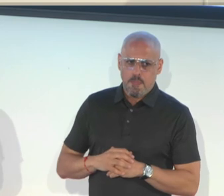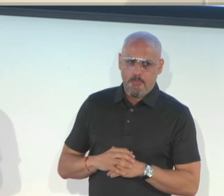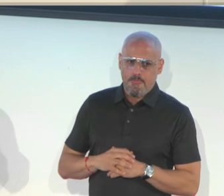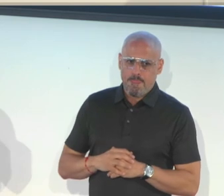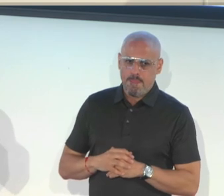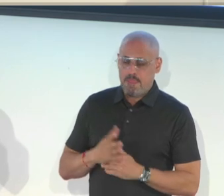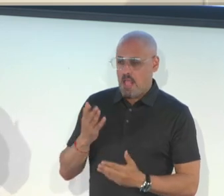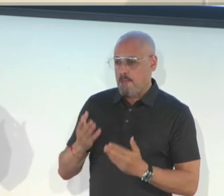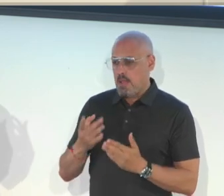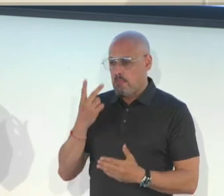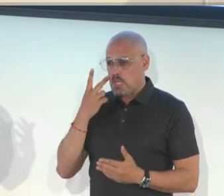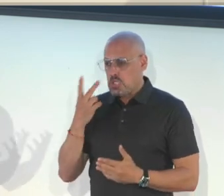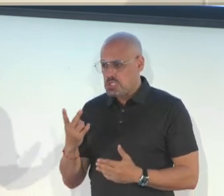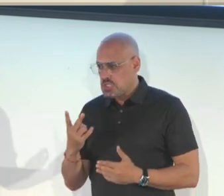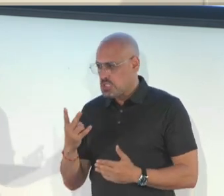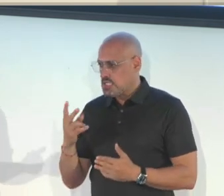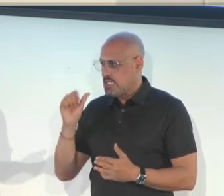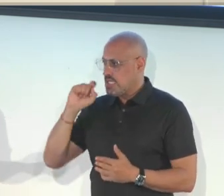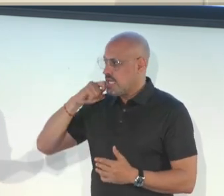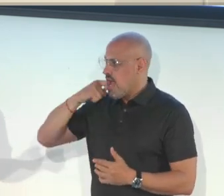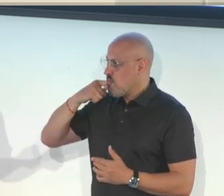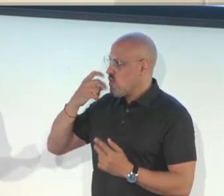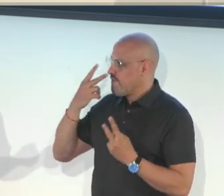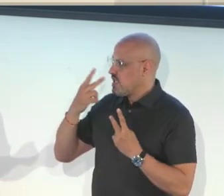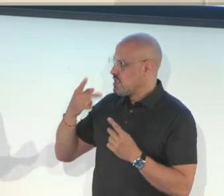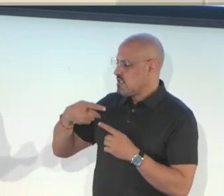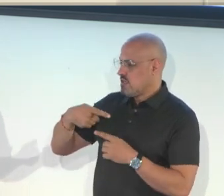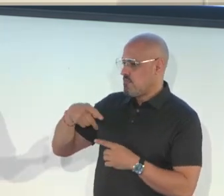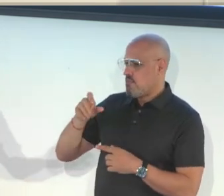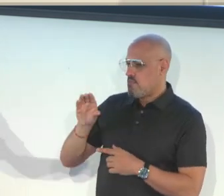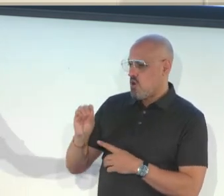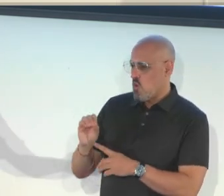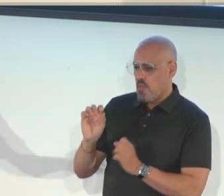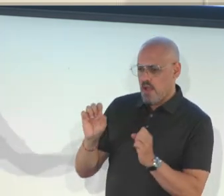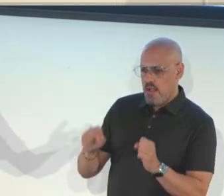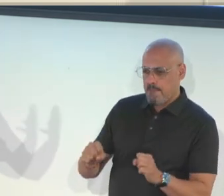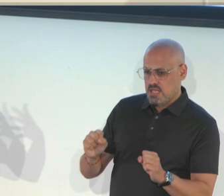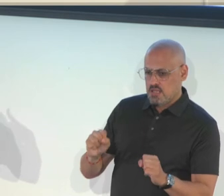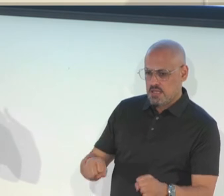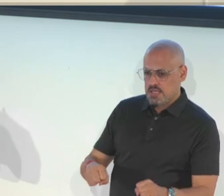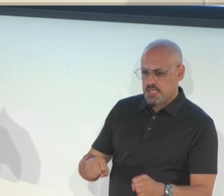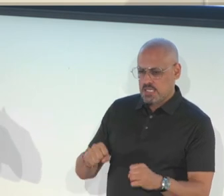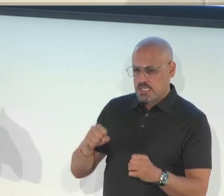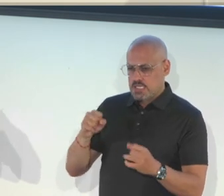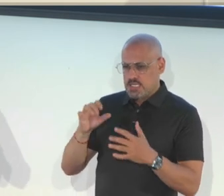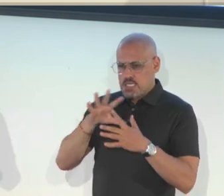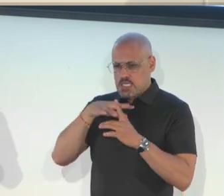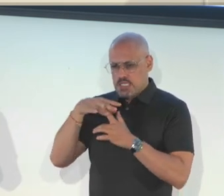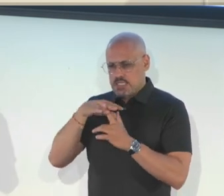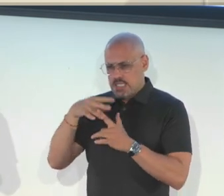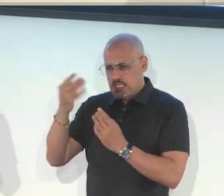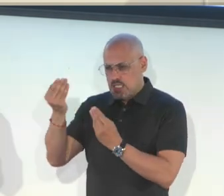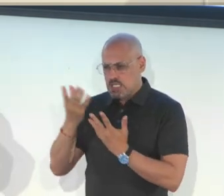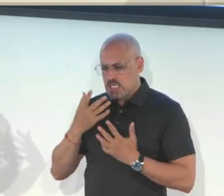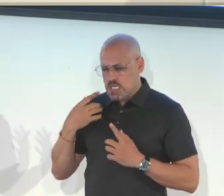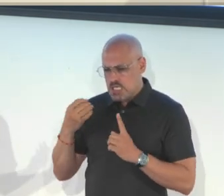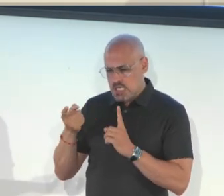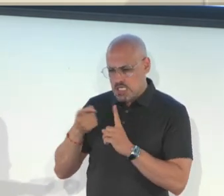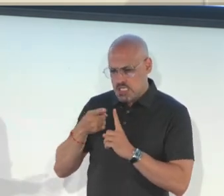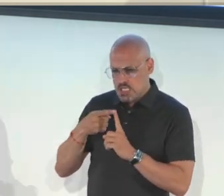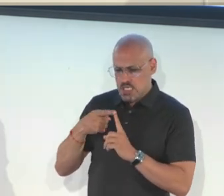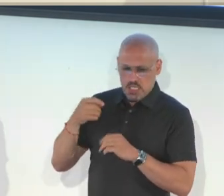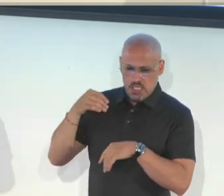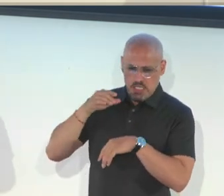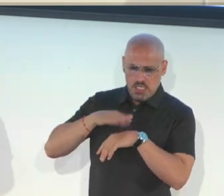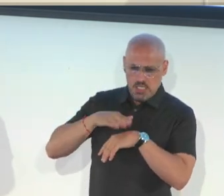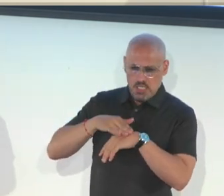You may see with Apple's Vision Pro the ability to contextually give you a notification that a new person